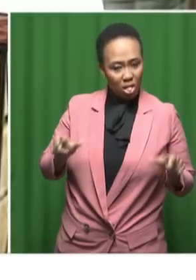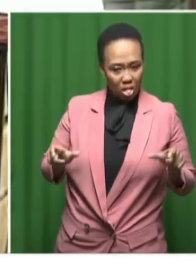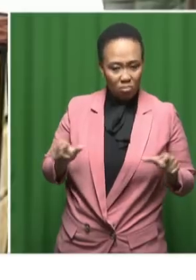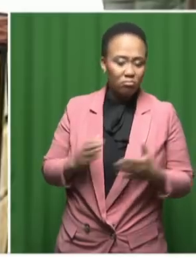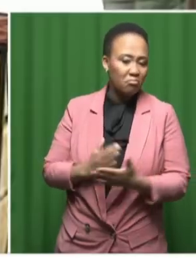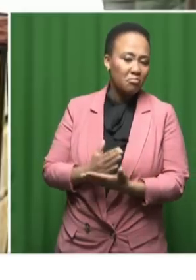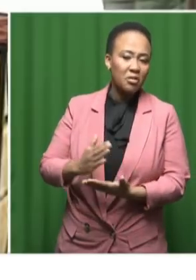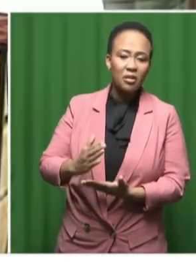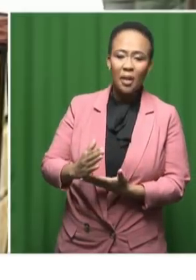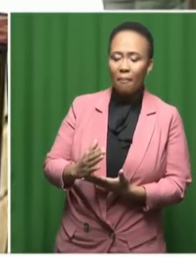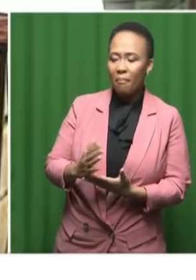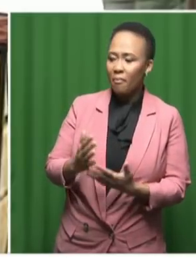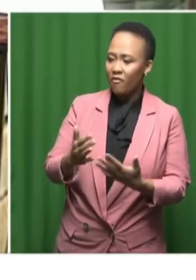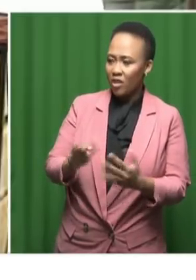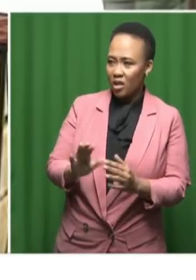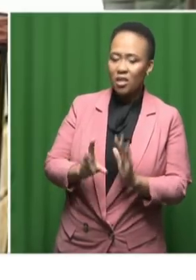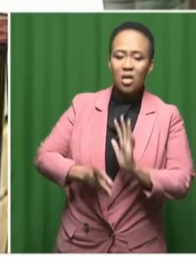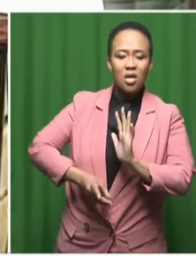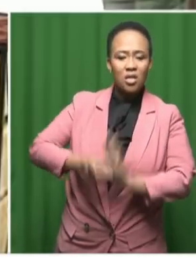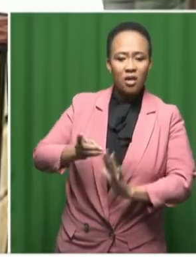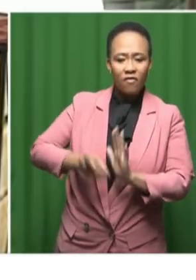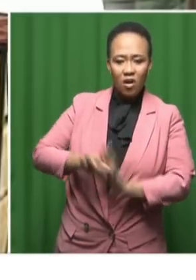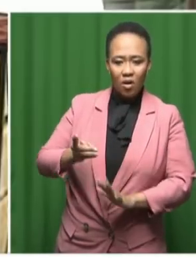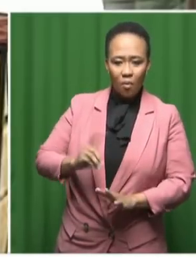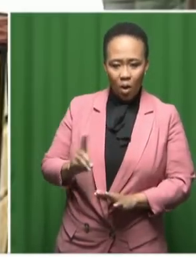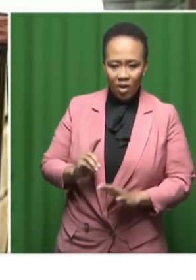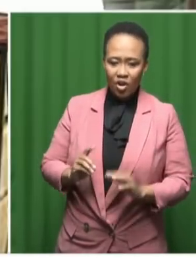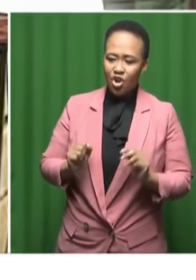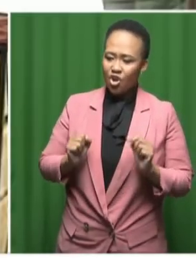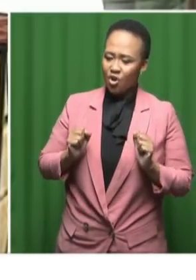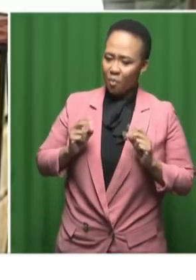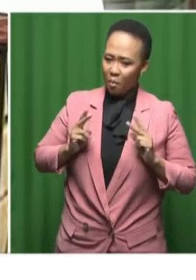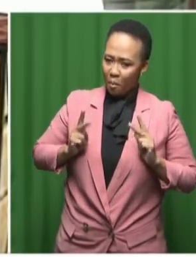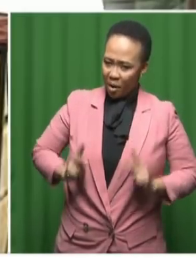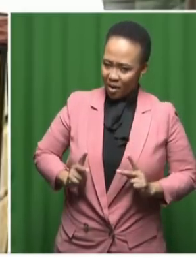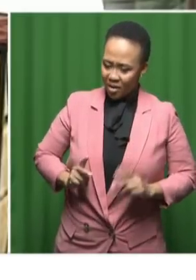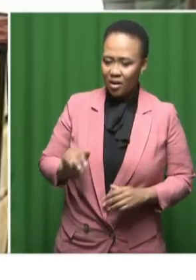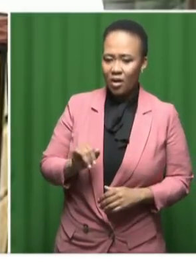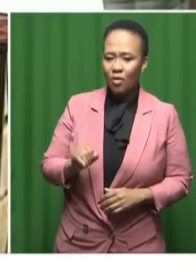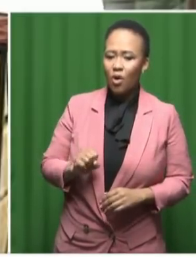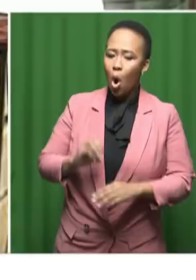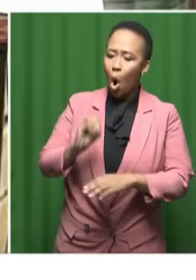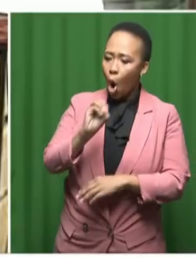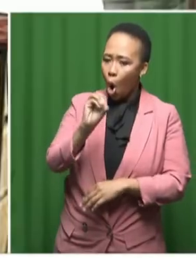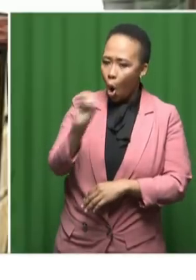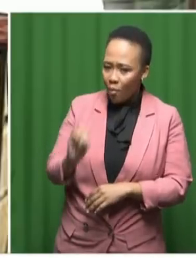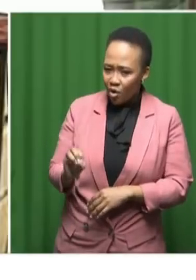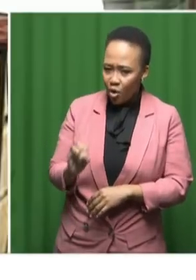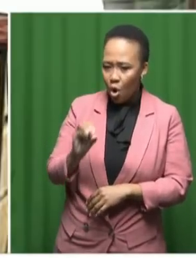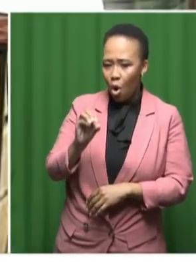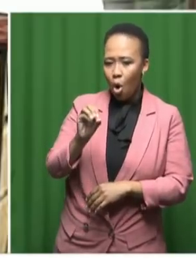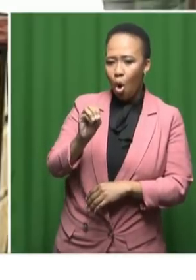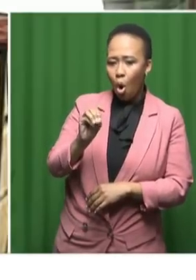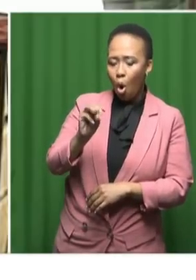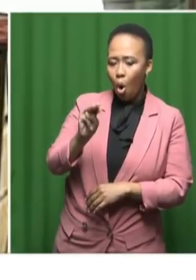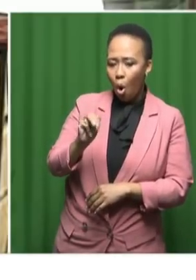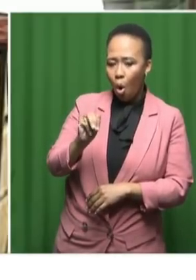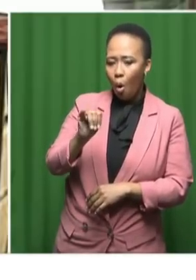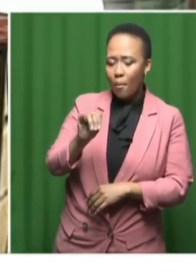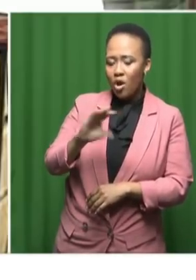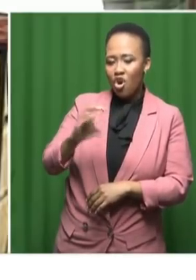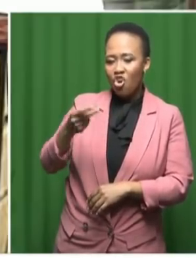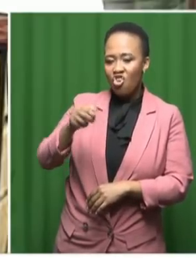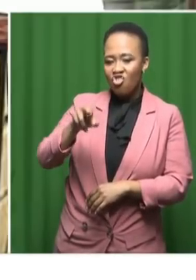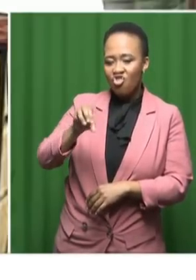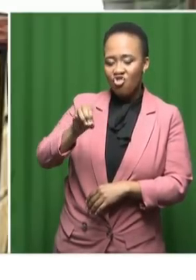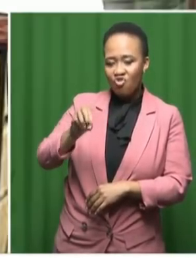developed immunity against Omicron in itself, as well as COVID-19 in general. Which means there is immune system